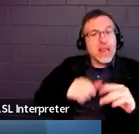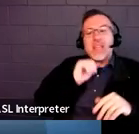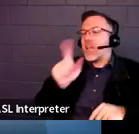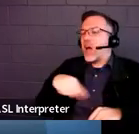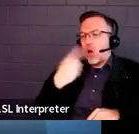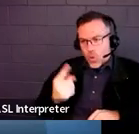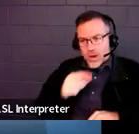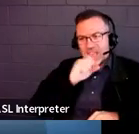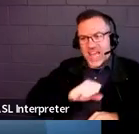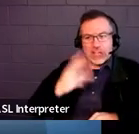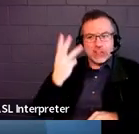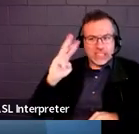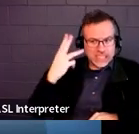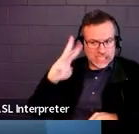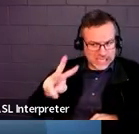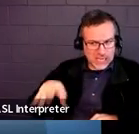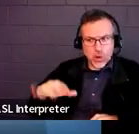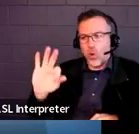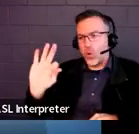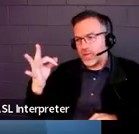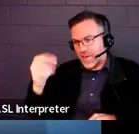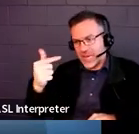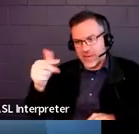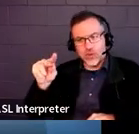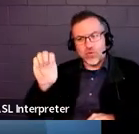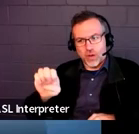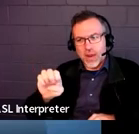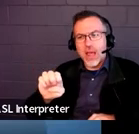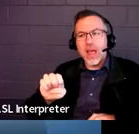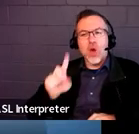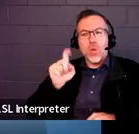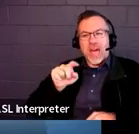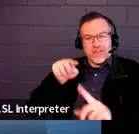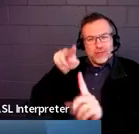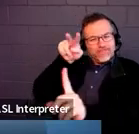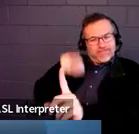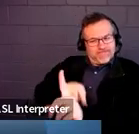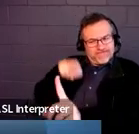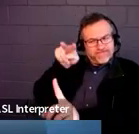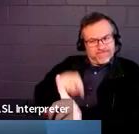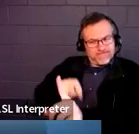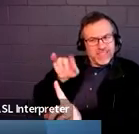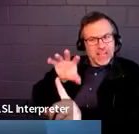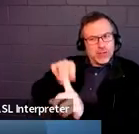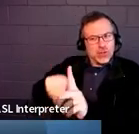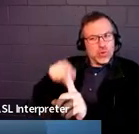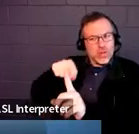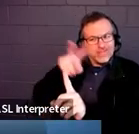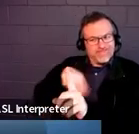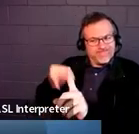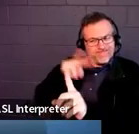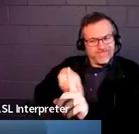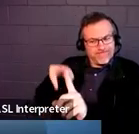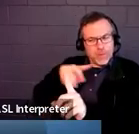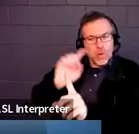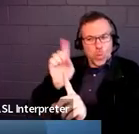16 years old or ninth grade. We're looking at where that student is at ninth grade. And I have had some